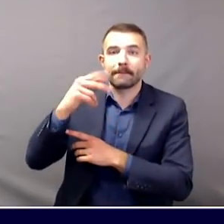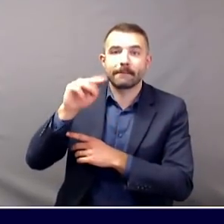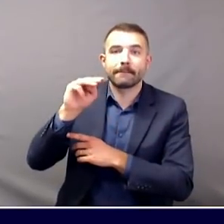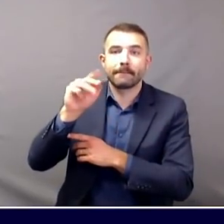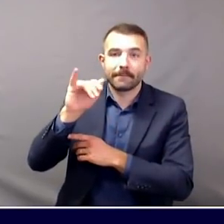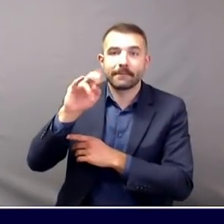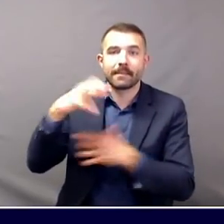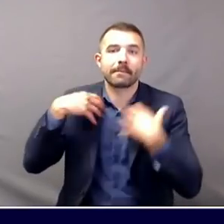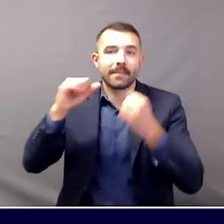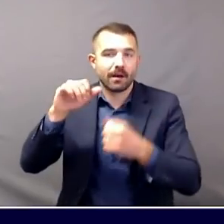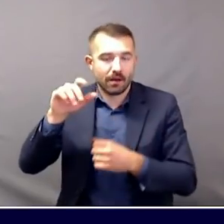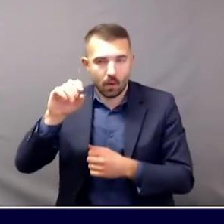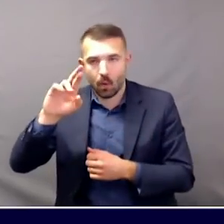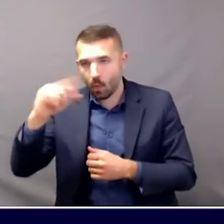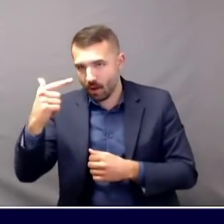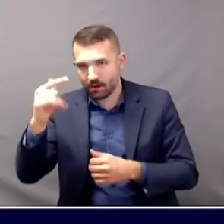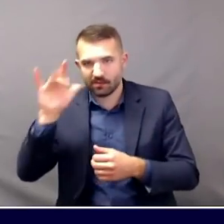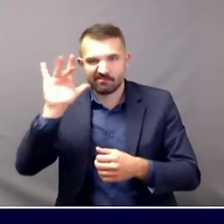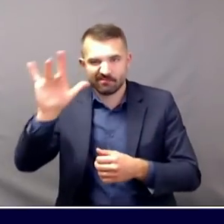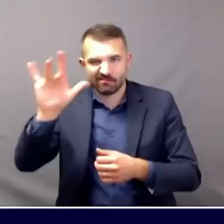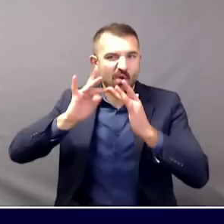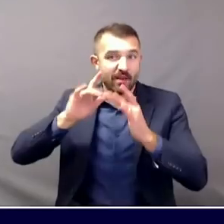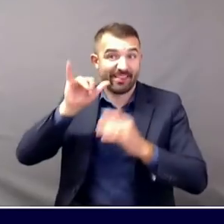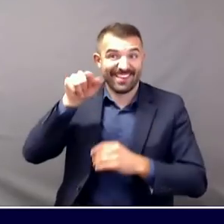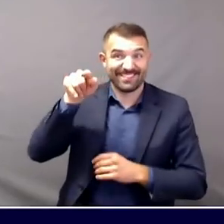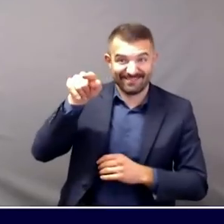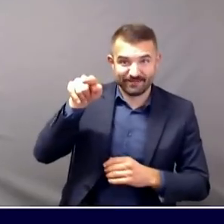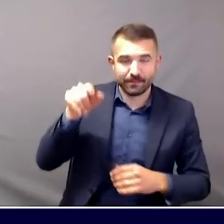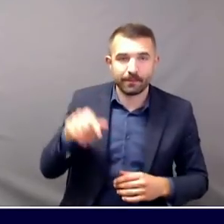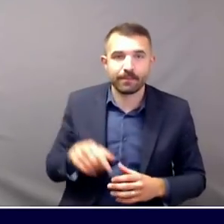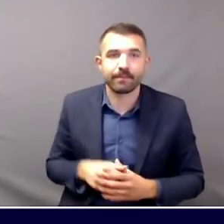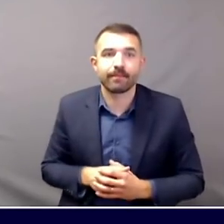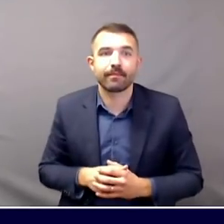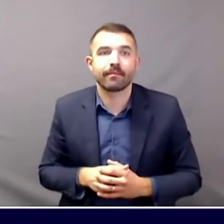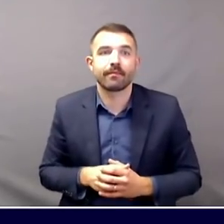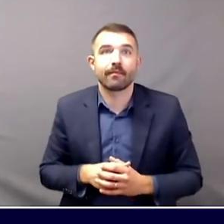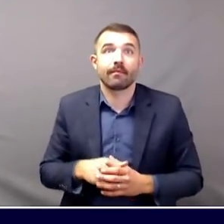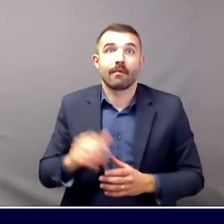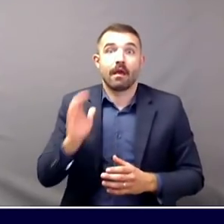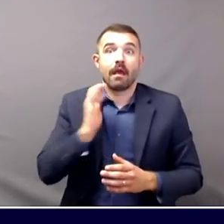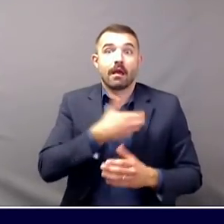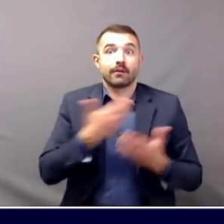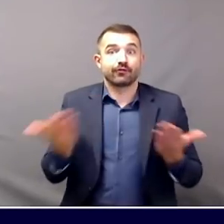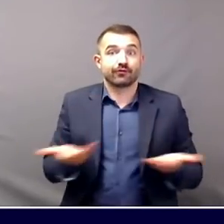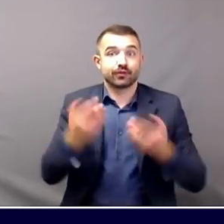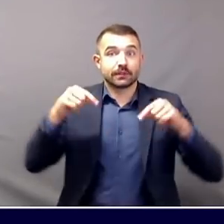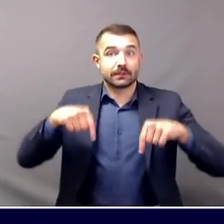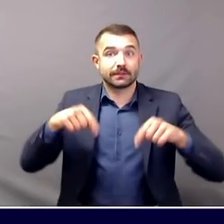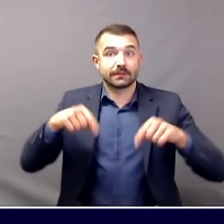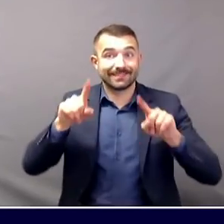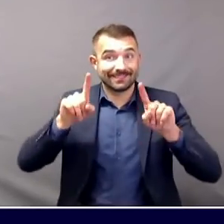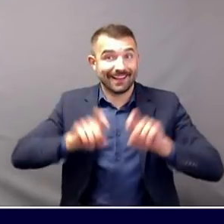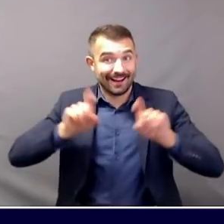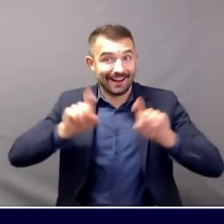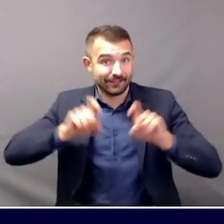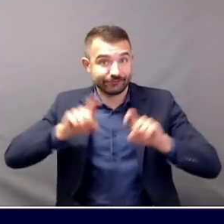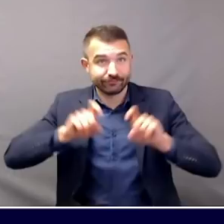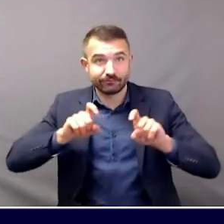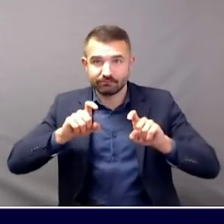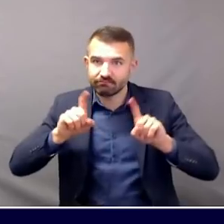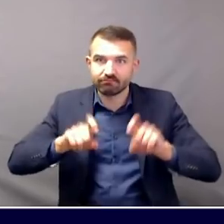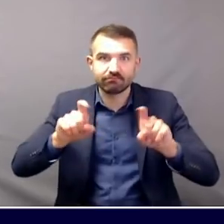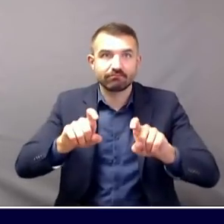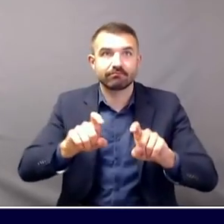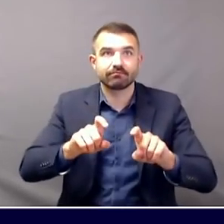the best in the nation, with our testing volume 3.5 times higher than our target, according to independent experts. This